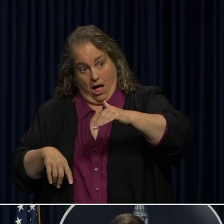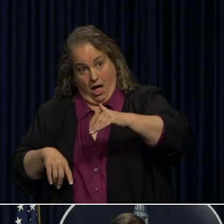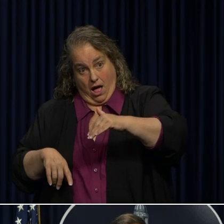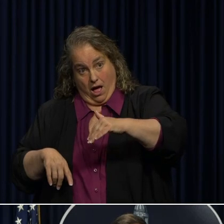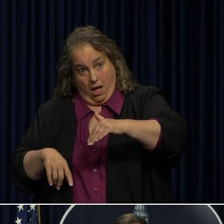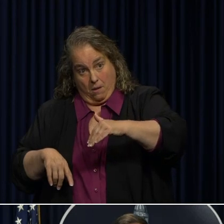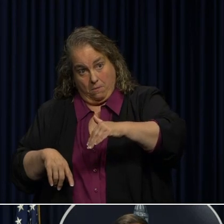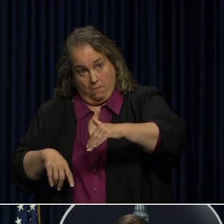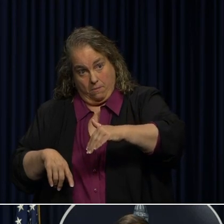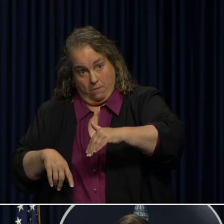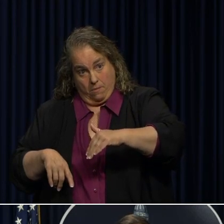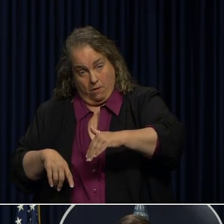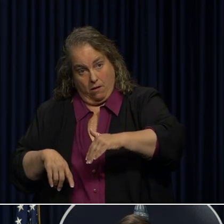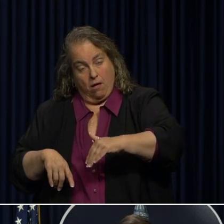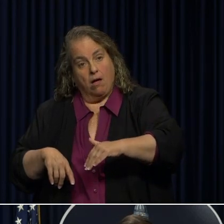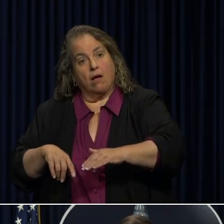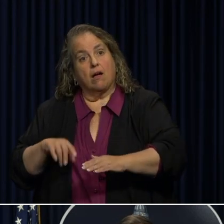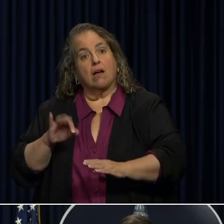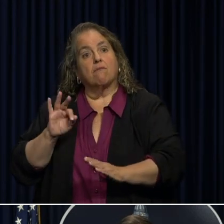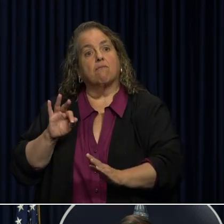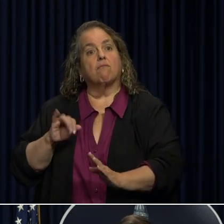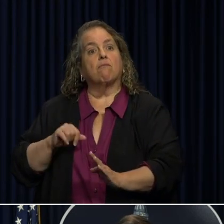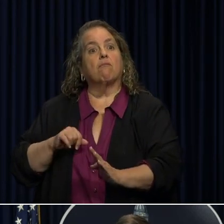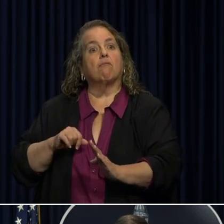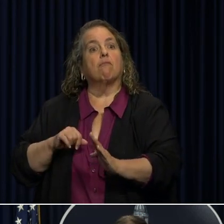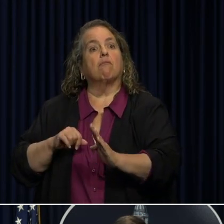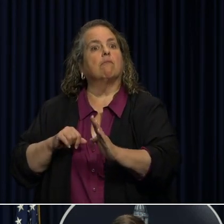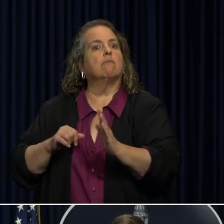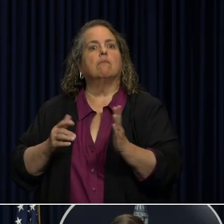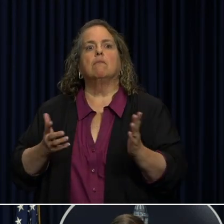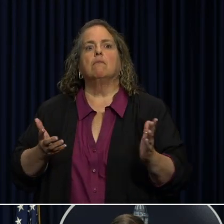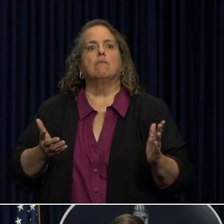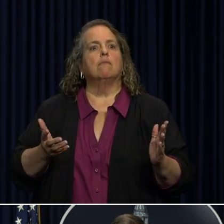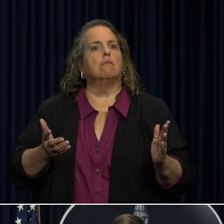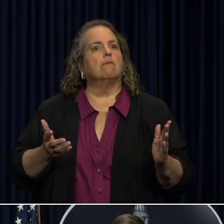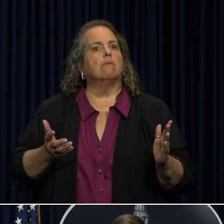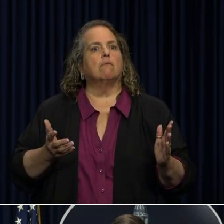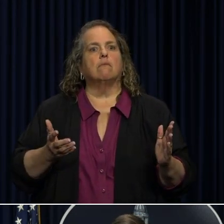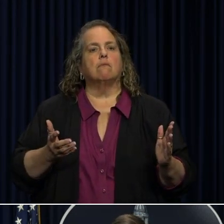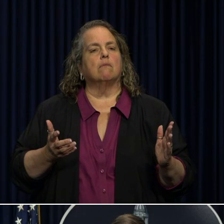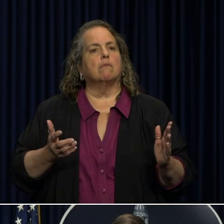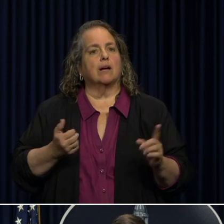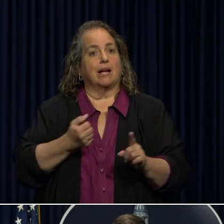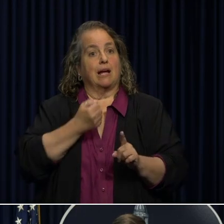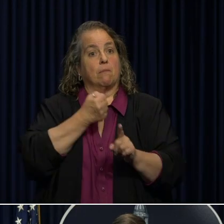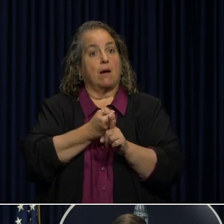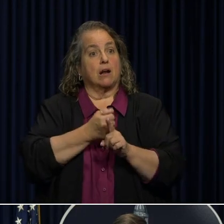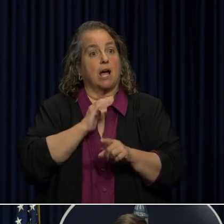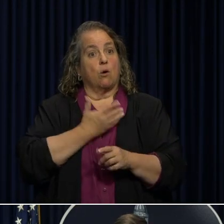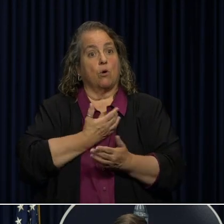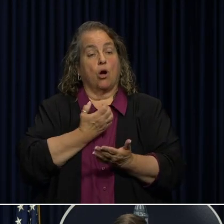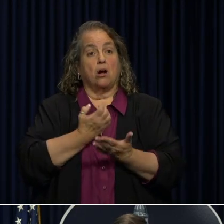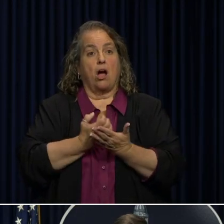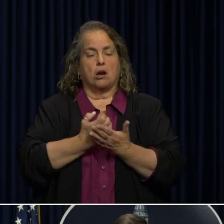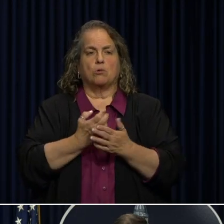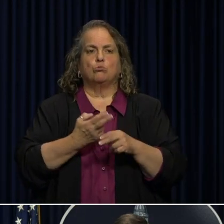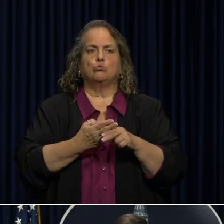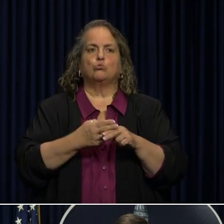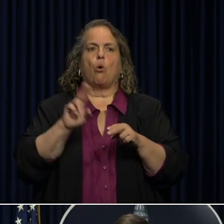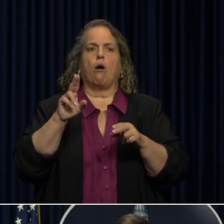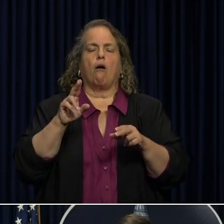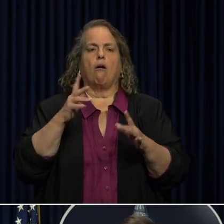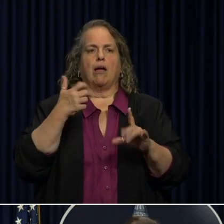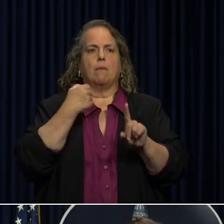went straight down, then the impact on our economy would be for a shorter